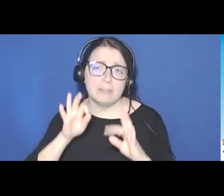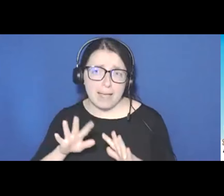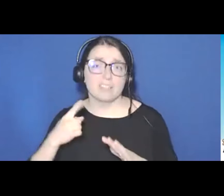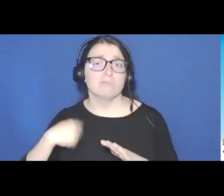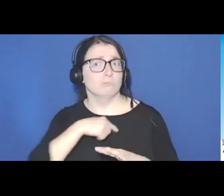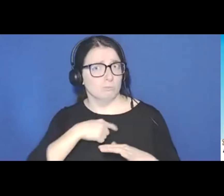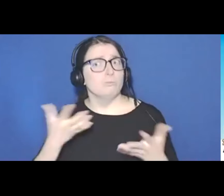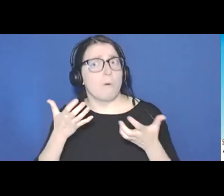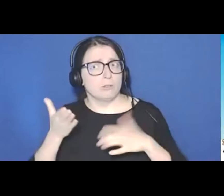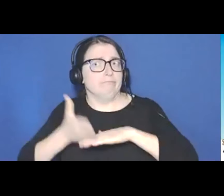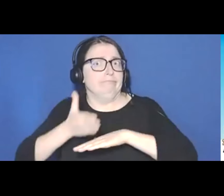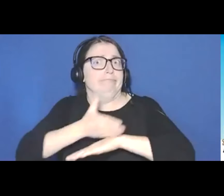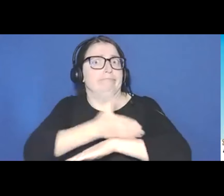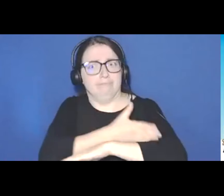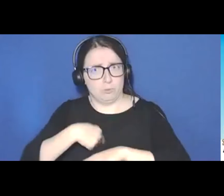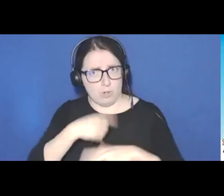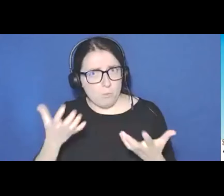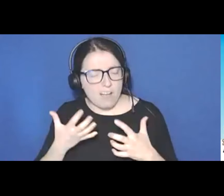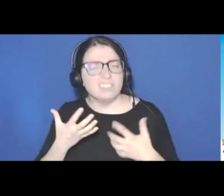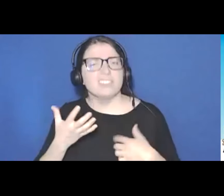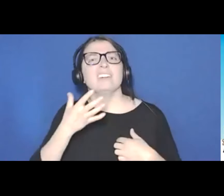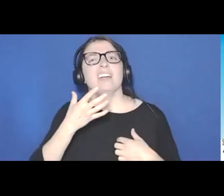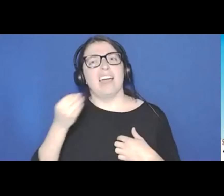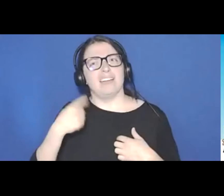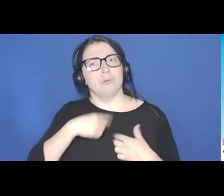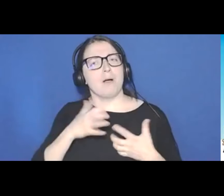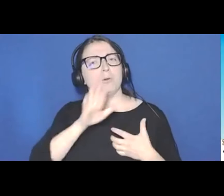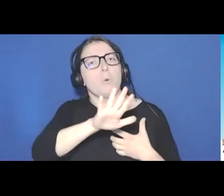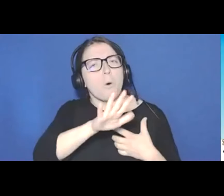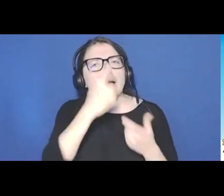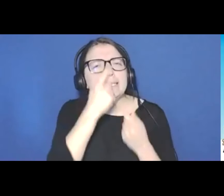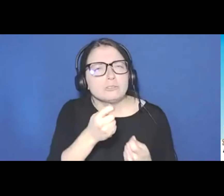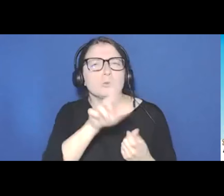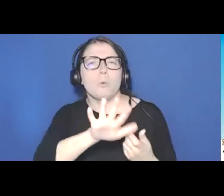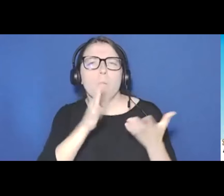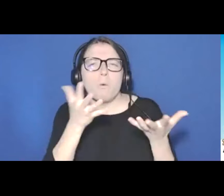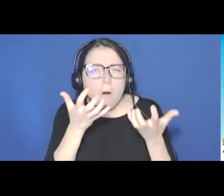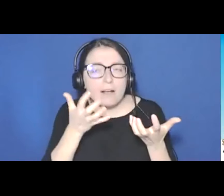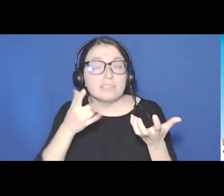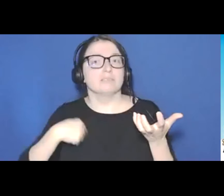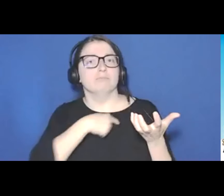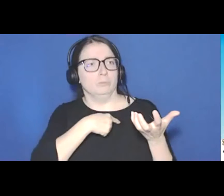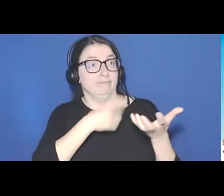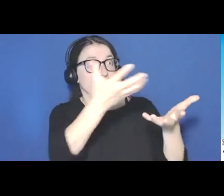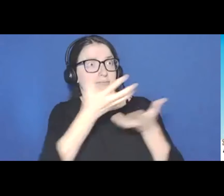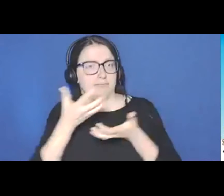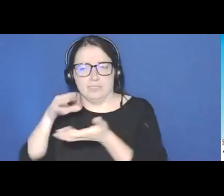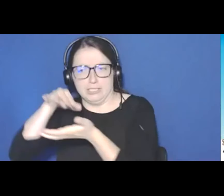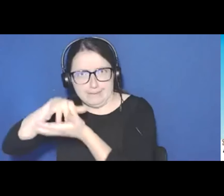study things that are of interest to you, that will make it easier and more